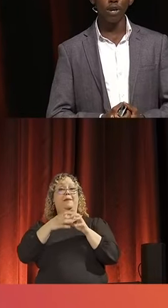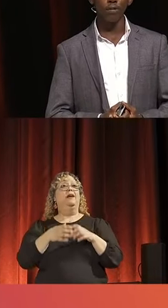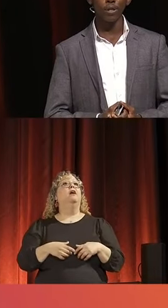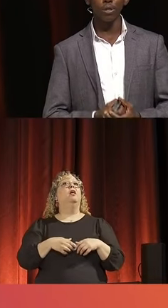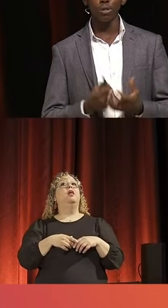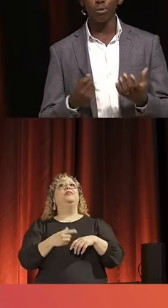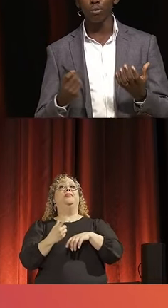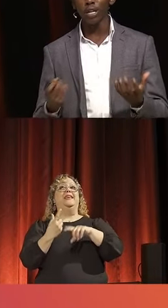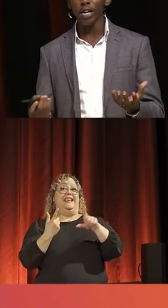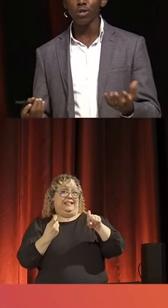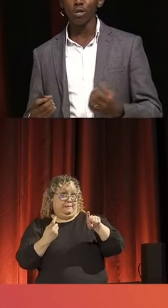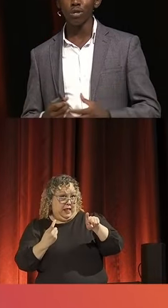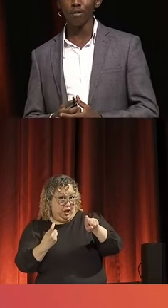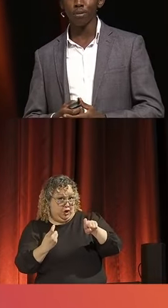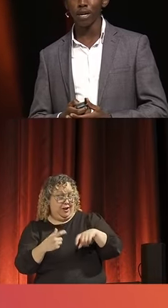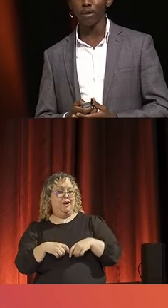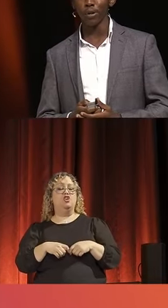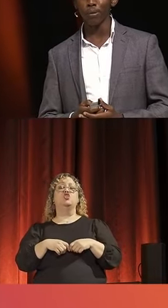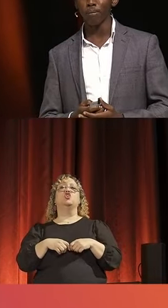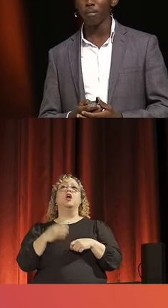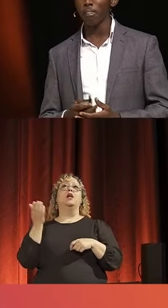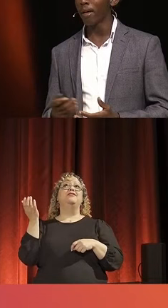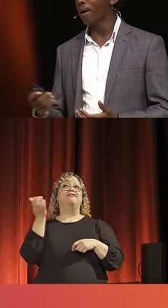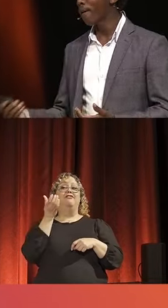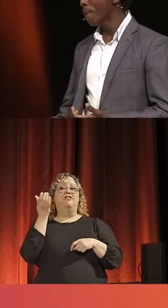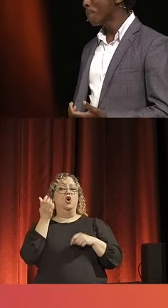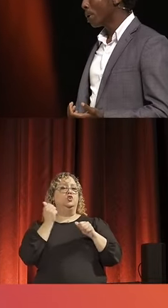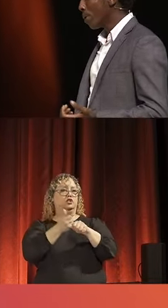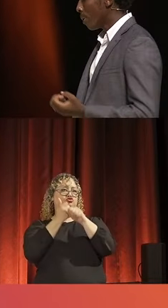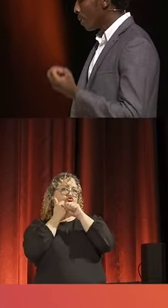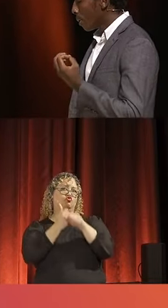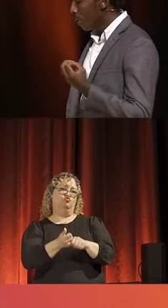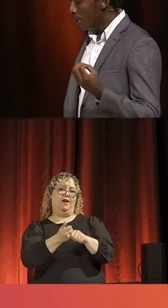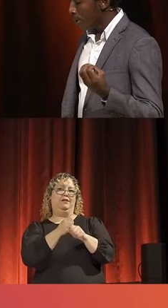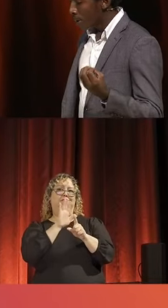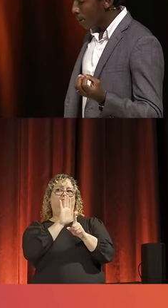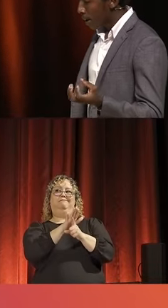they were driving, to gauge their driving behavior.